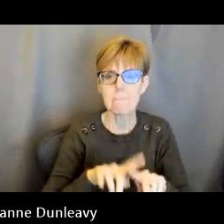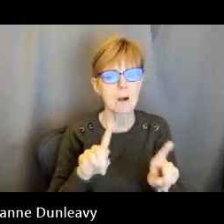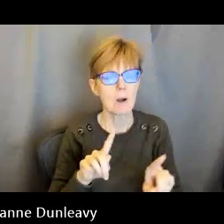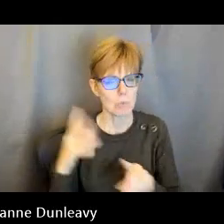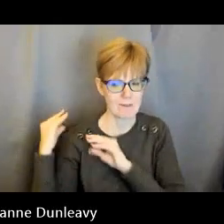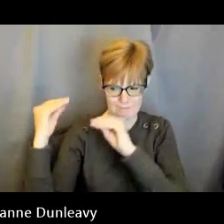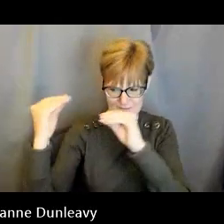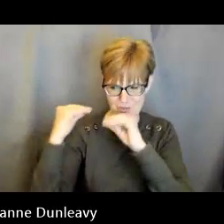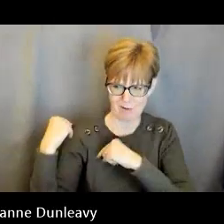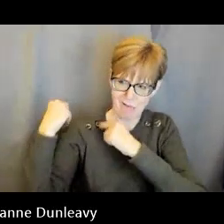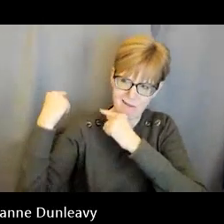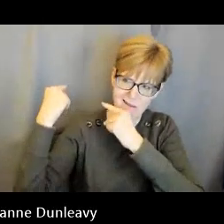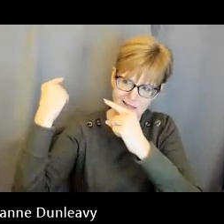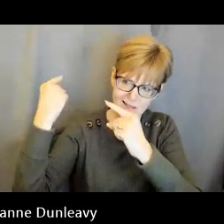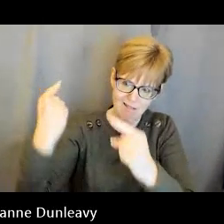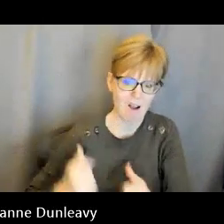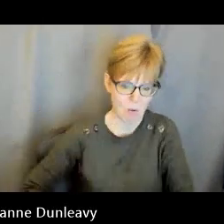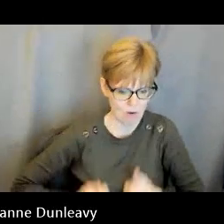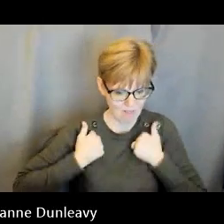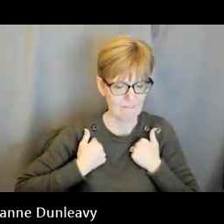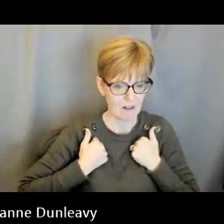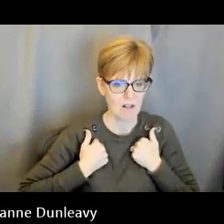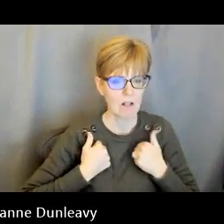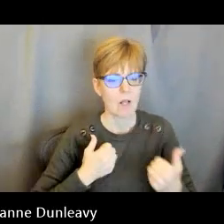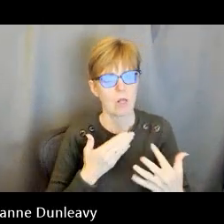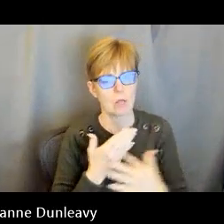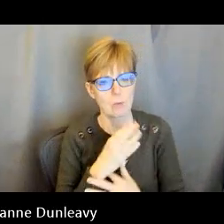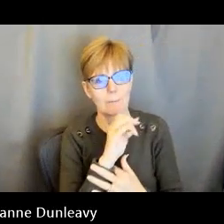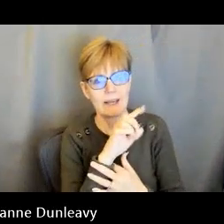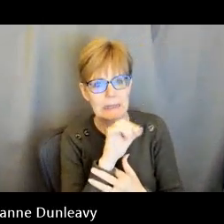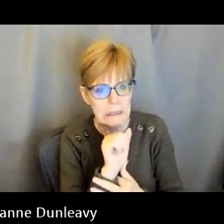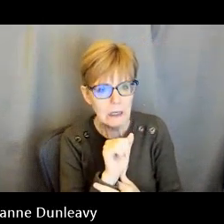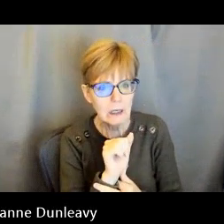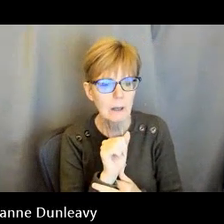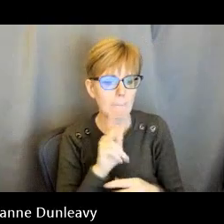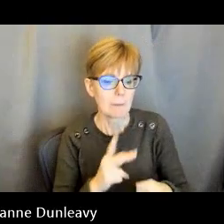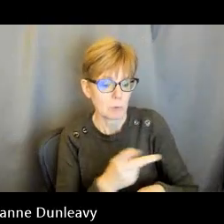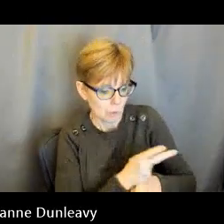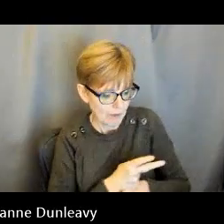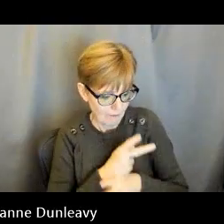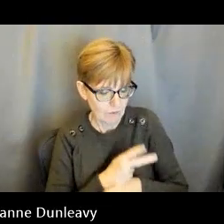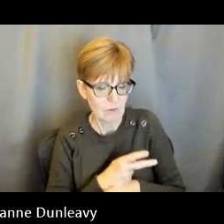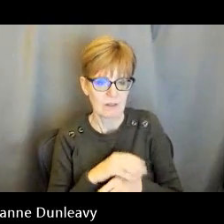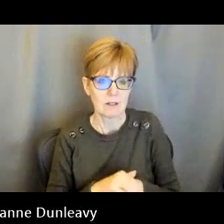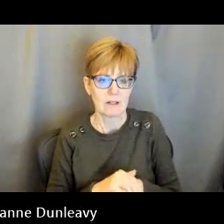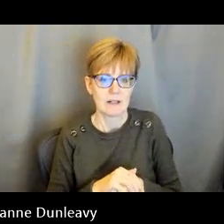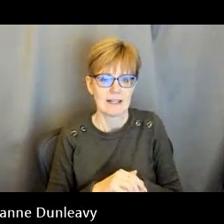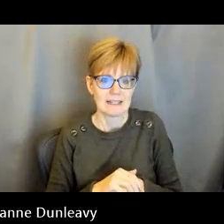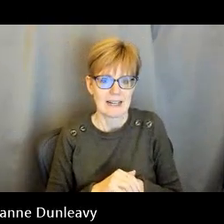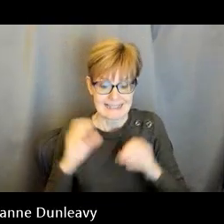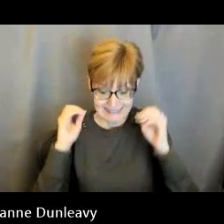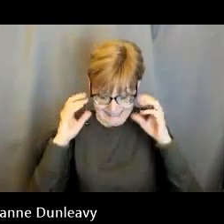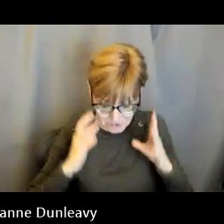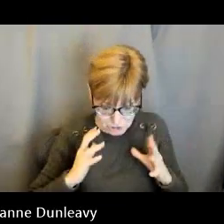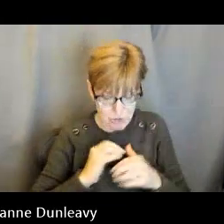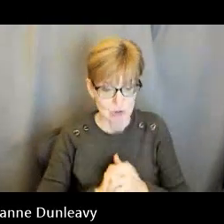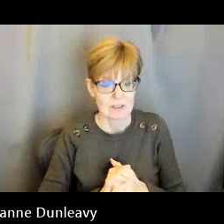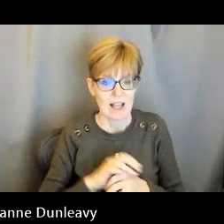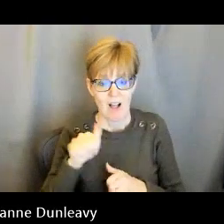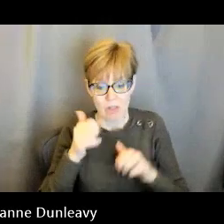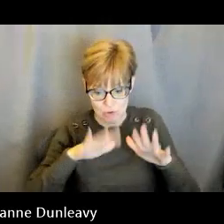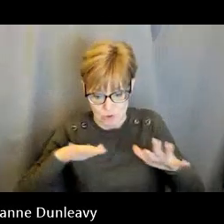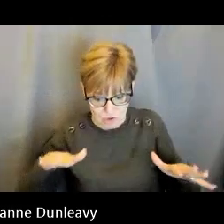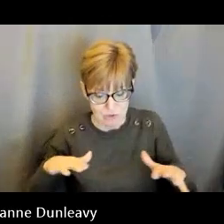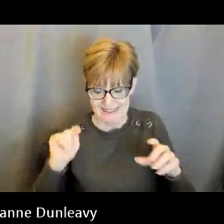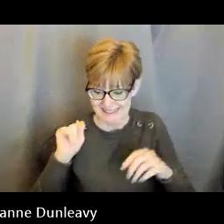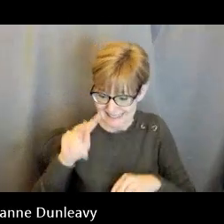the course of our life by the media, by our caregivers, by our communities, by our teachers, by other children about what race means and what does it mean